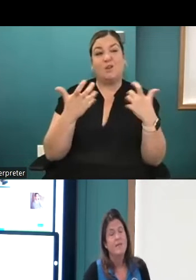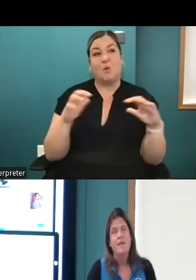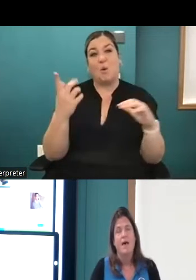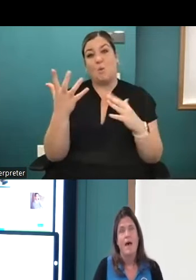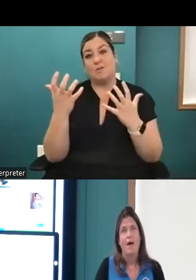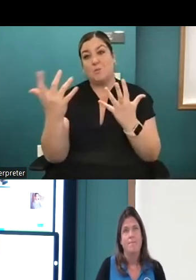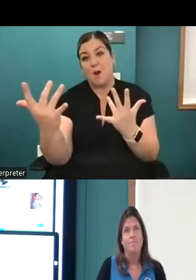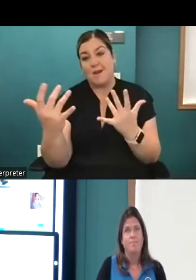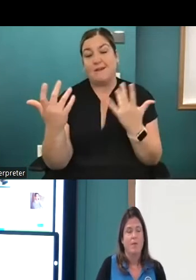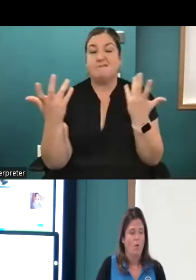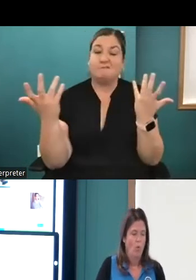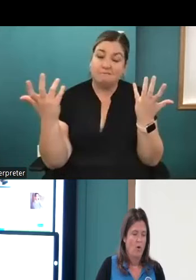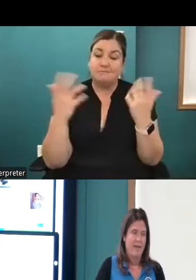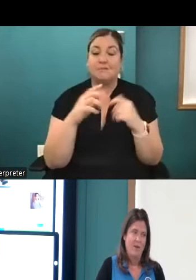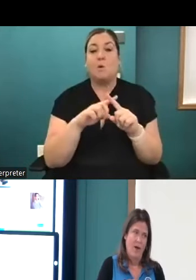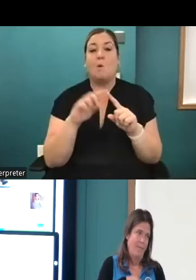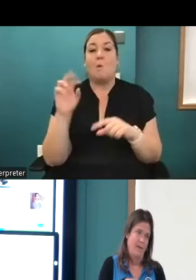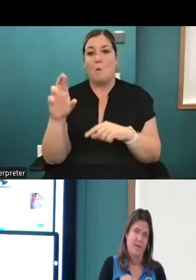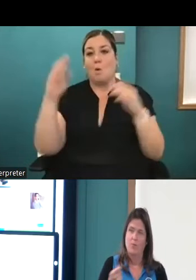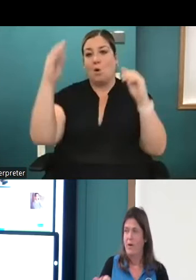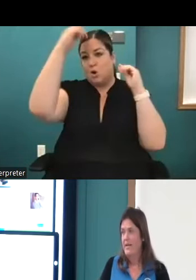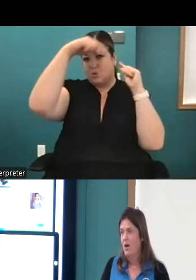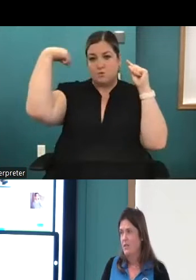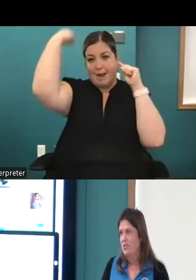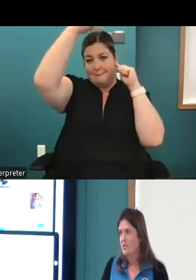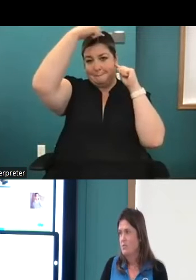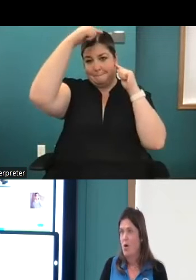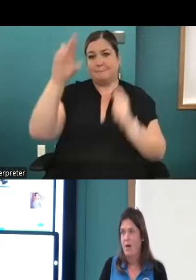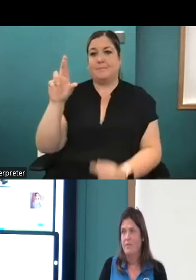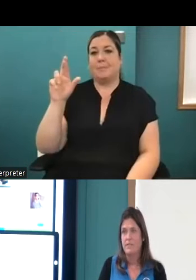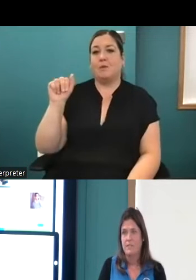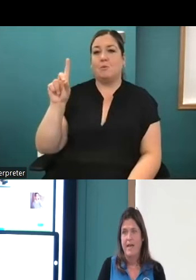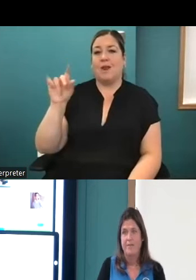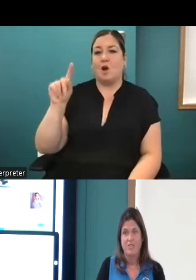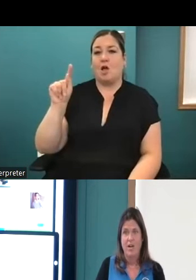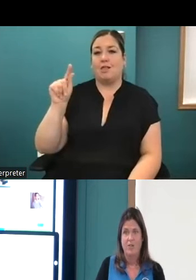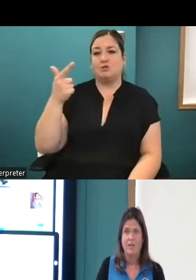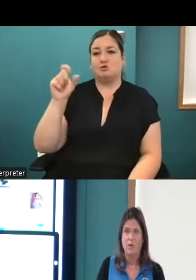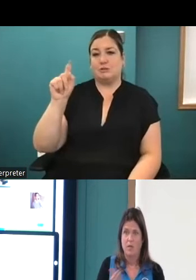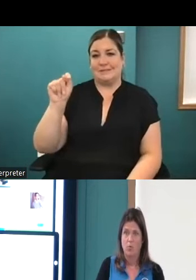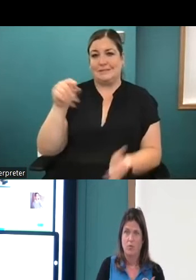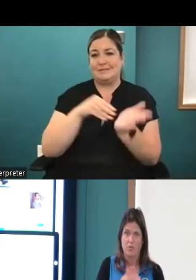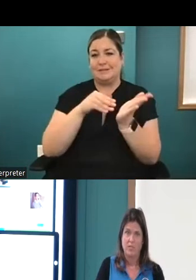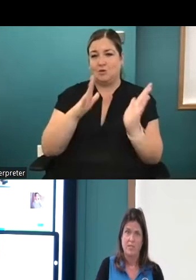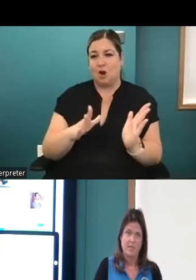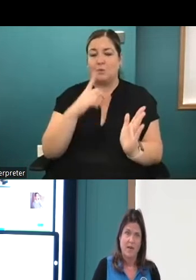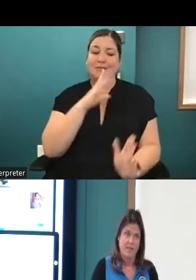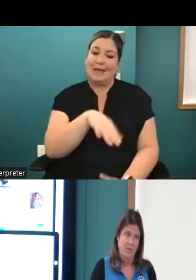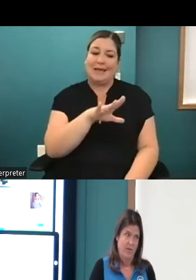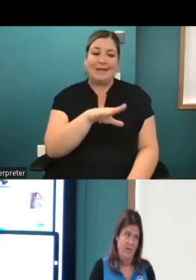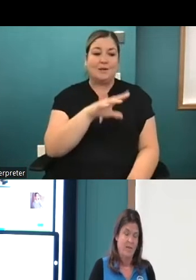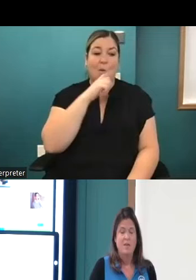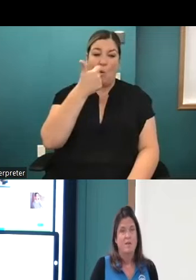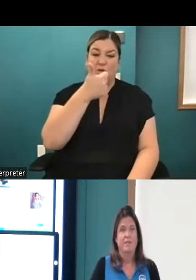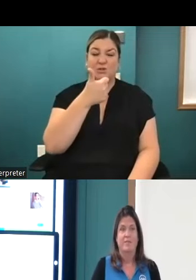wait. Or the head wrapping. And radiologists will often say if a child has one of the older versions that's not